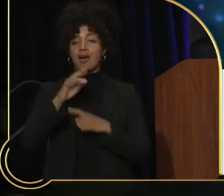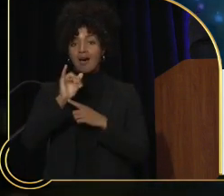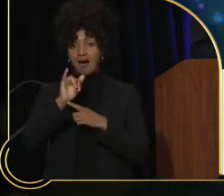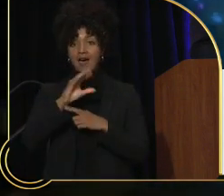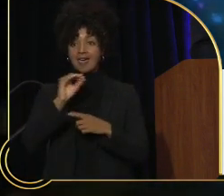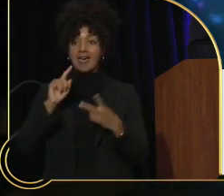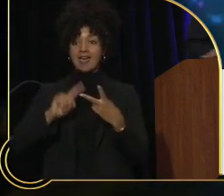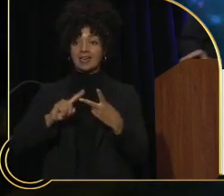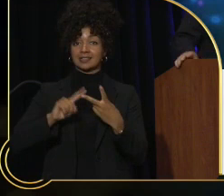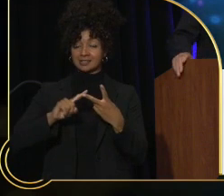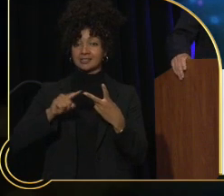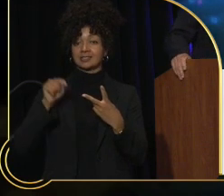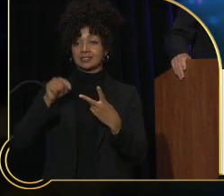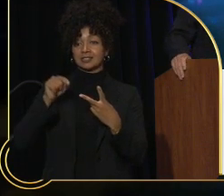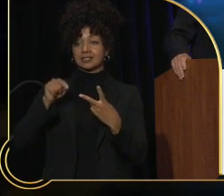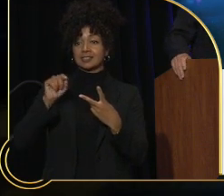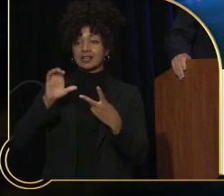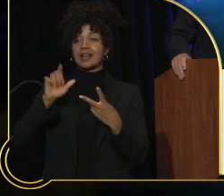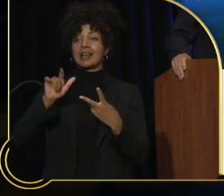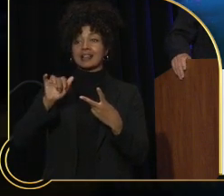sporting analogy,